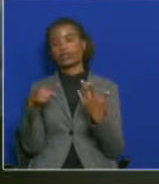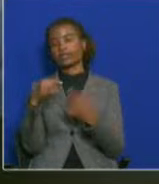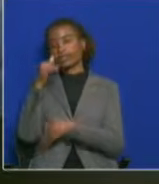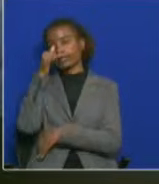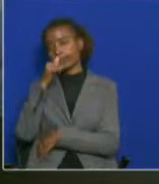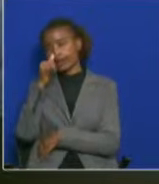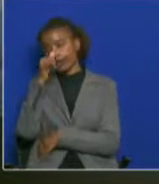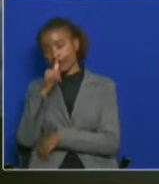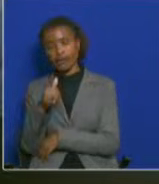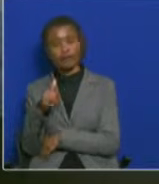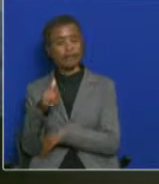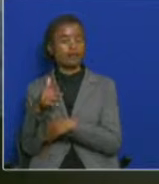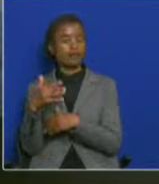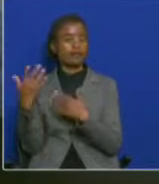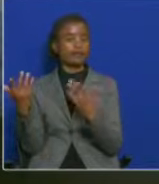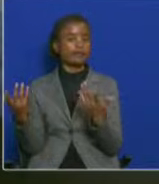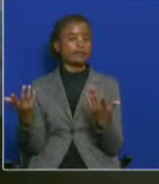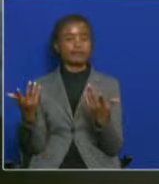and